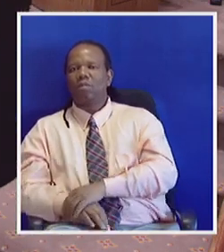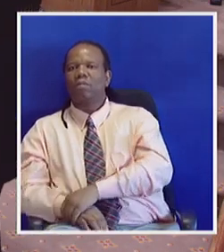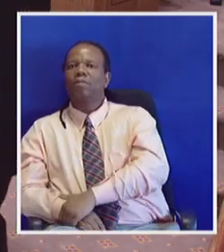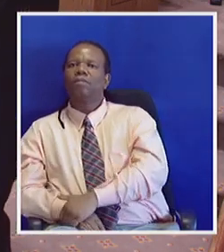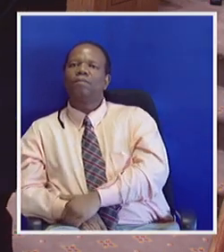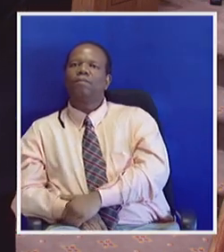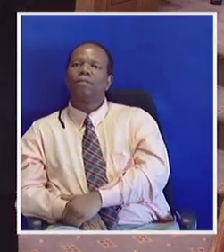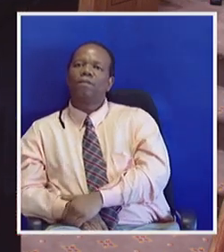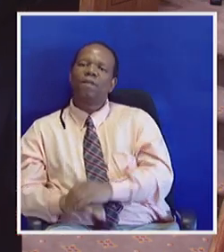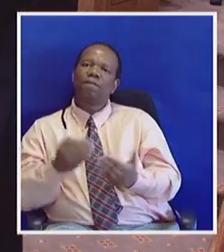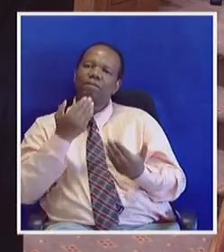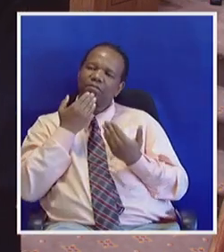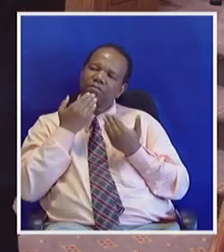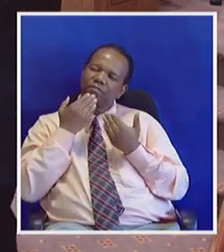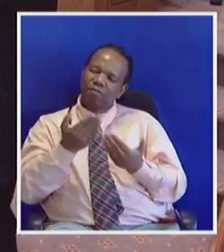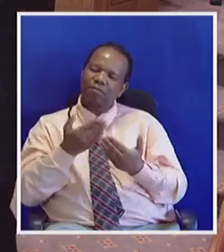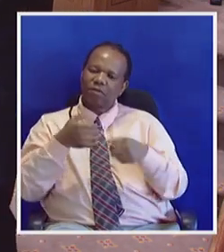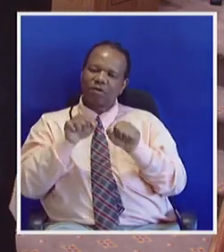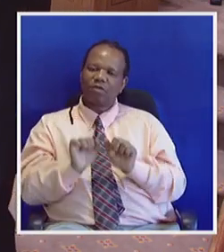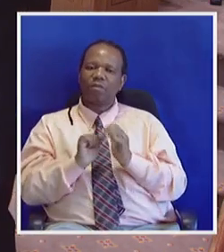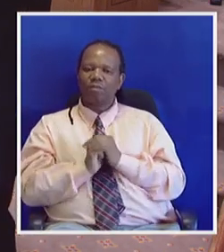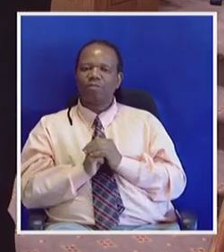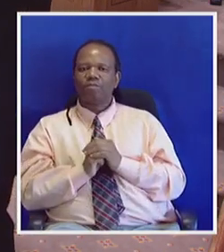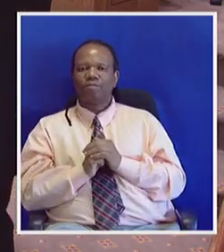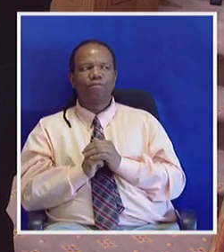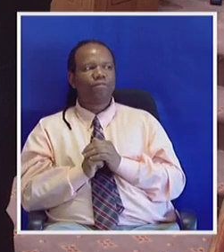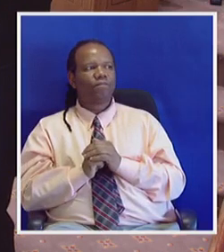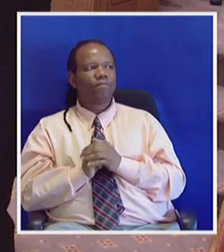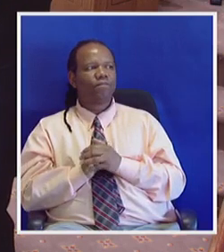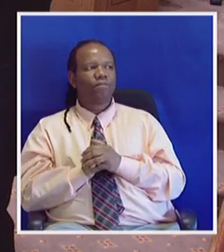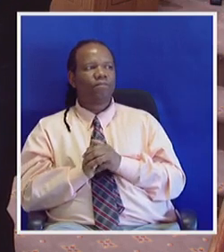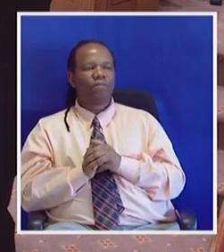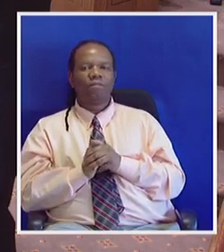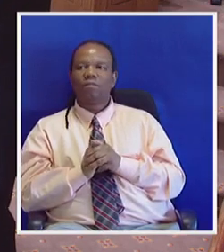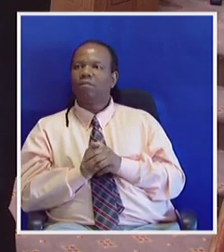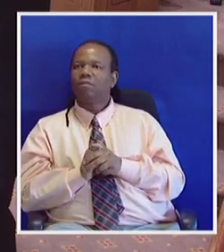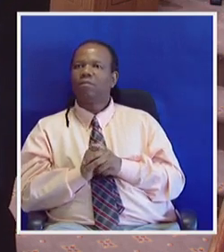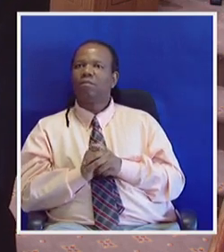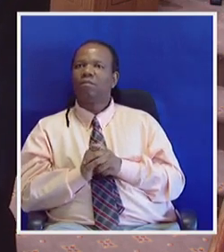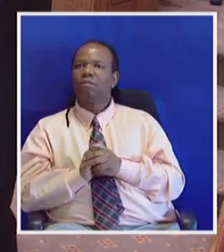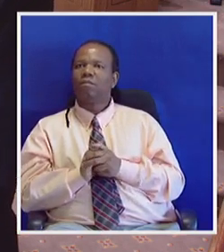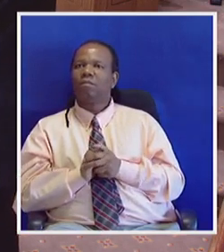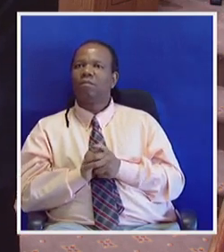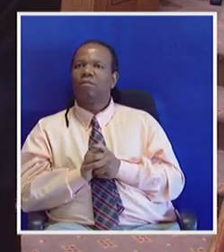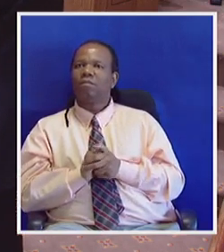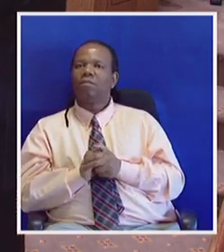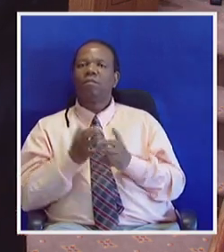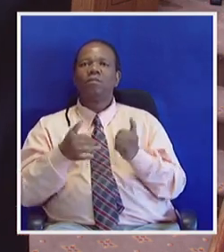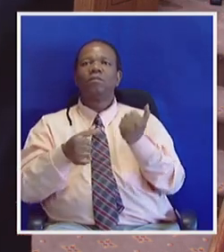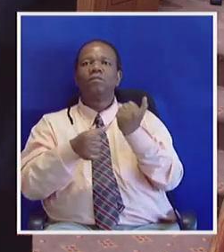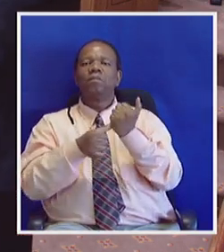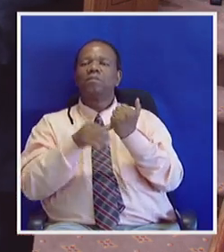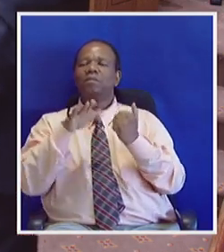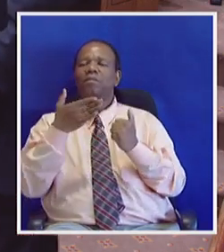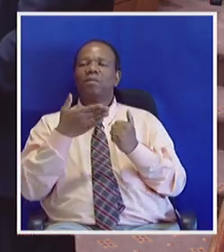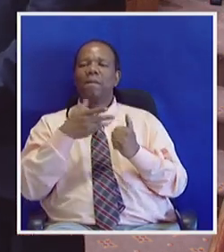Ke a leboga modula stilo. Ke re motlatsa legodu le letona ke re askana